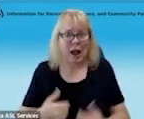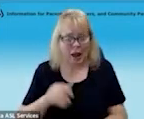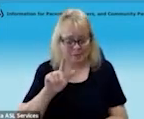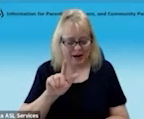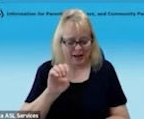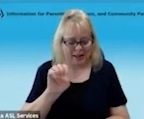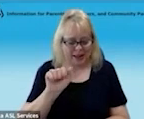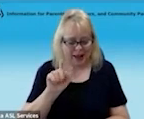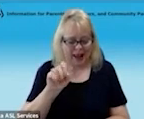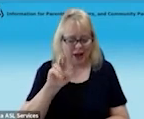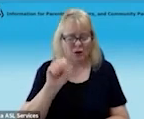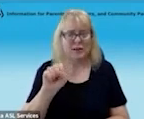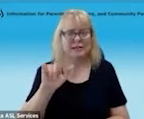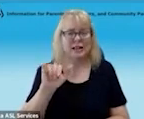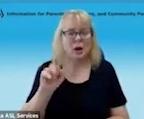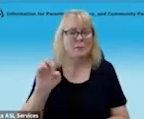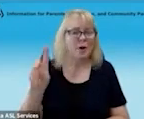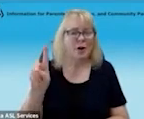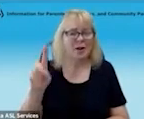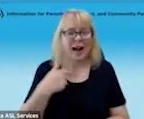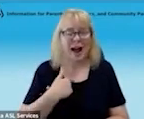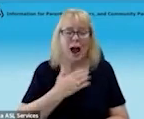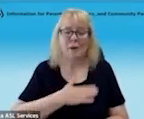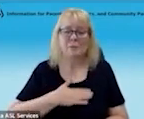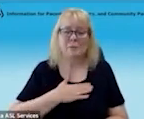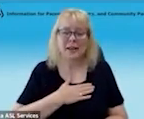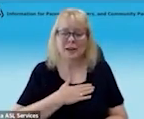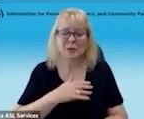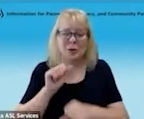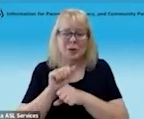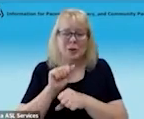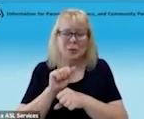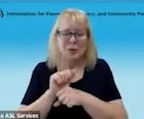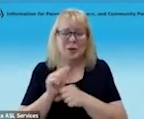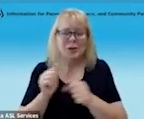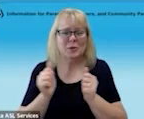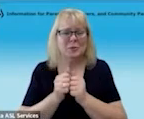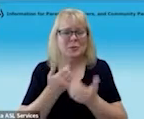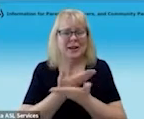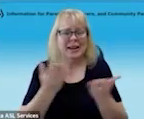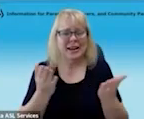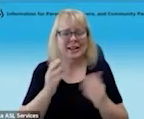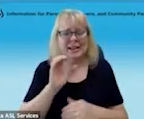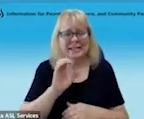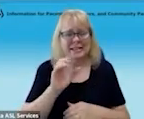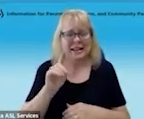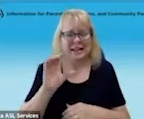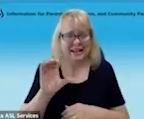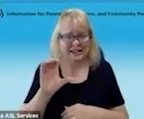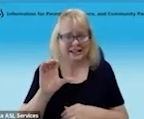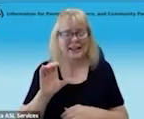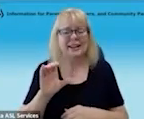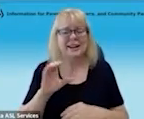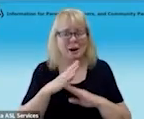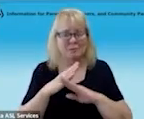the Centers for Disease Control and Prevention. And on behalf of our interagency work group, I'd like to thank